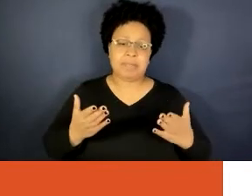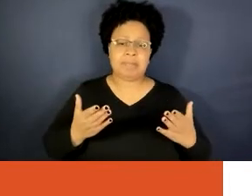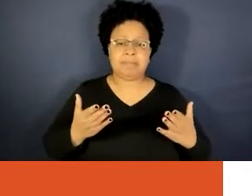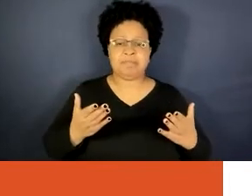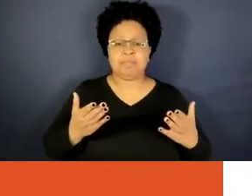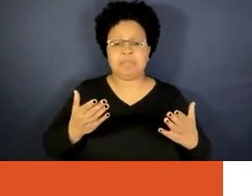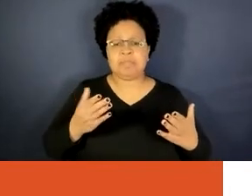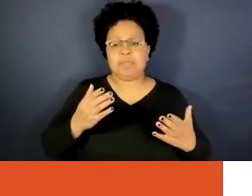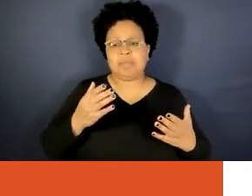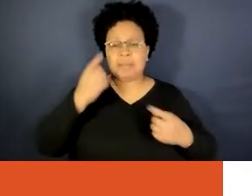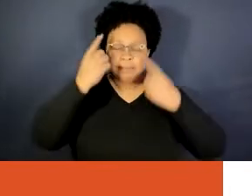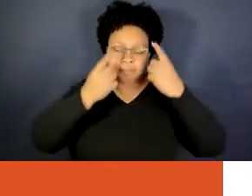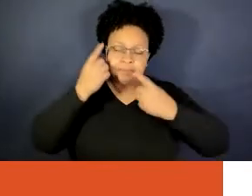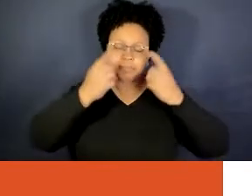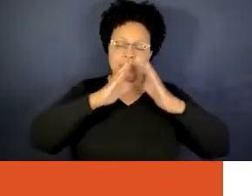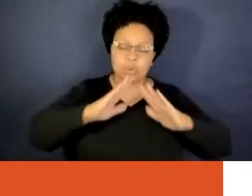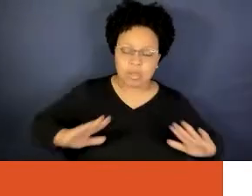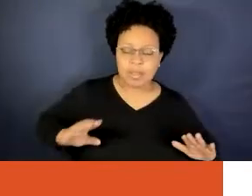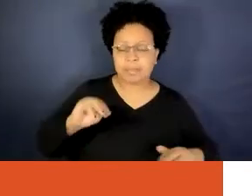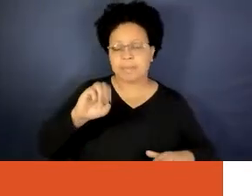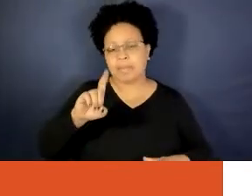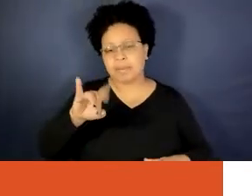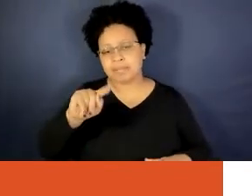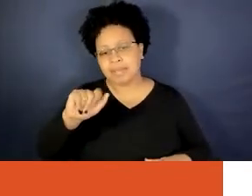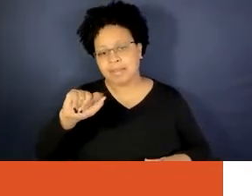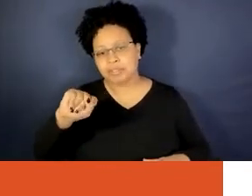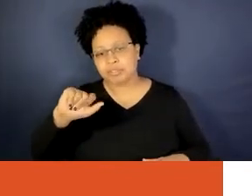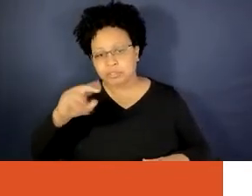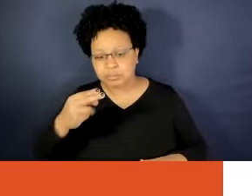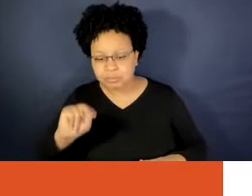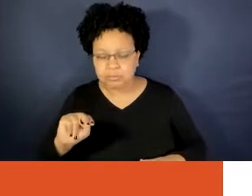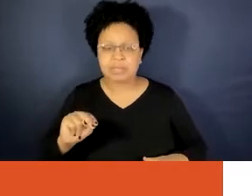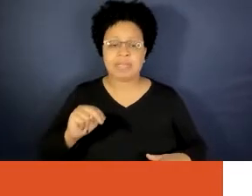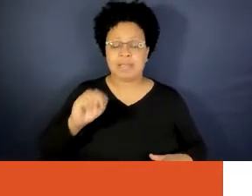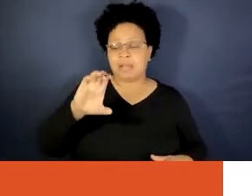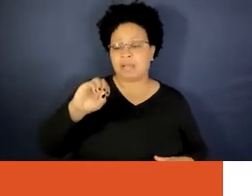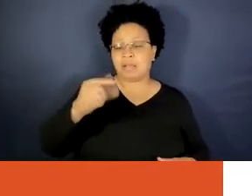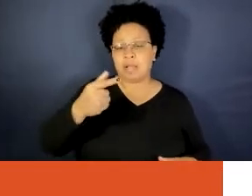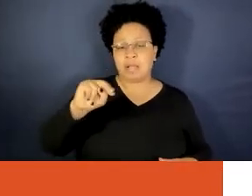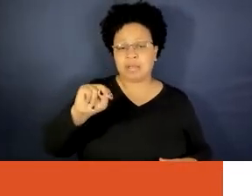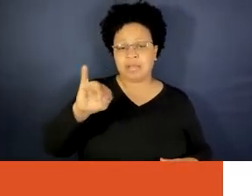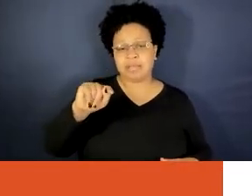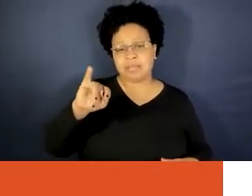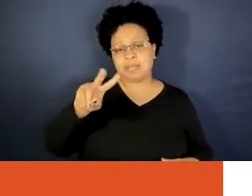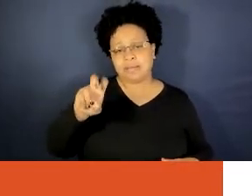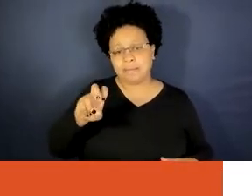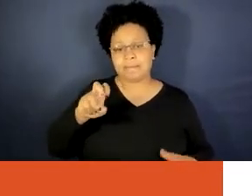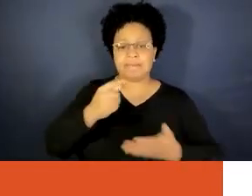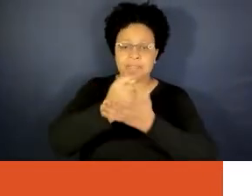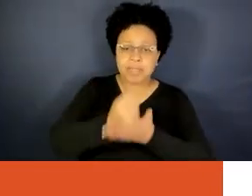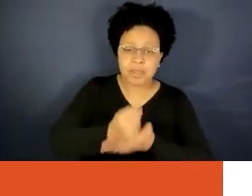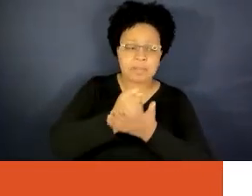through different types of therapy, from cognitive behavioral therapy, from EDMR therapy, from